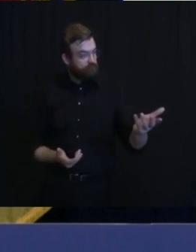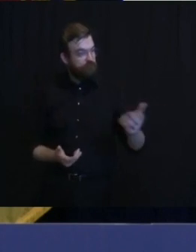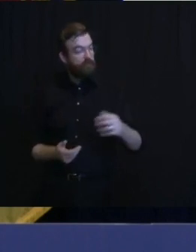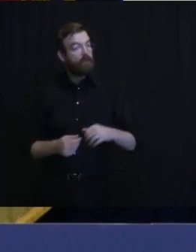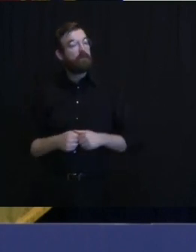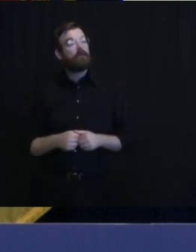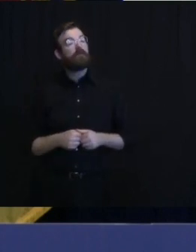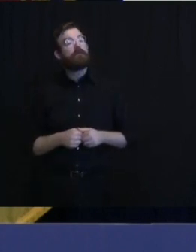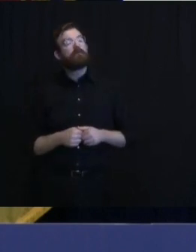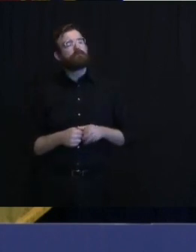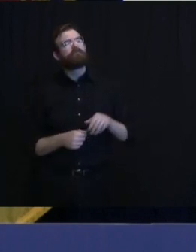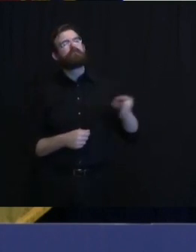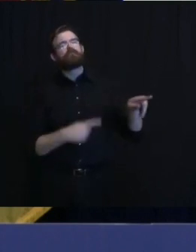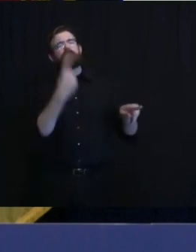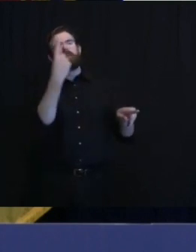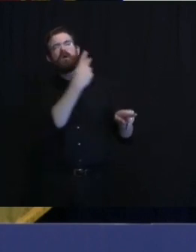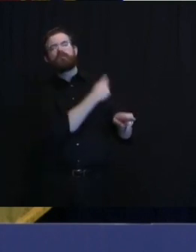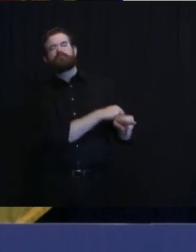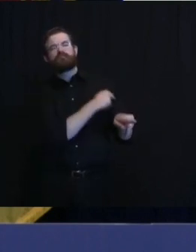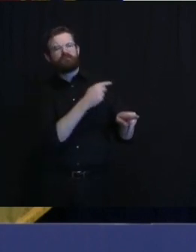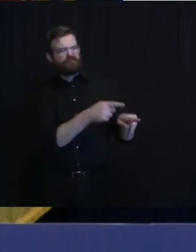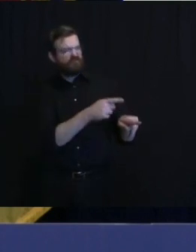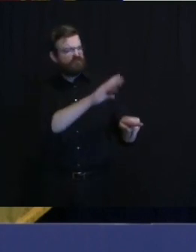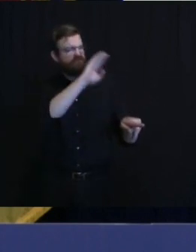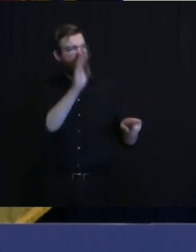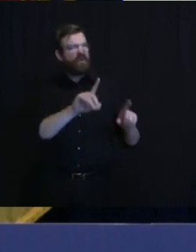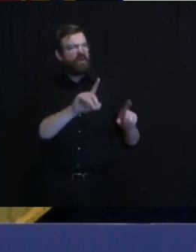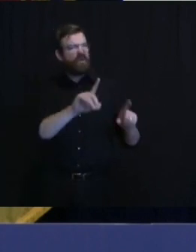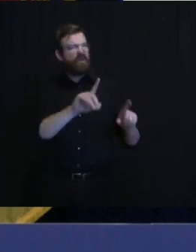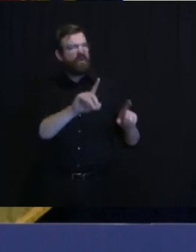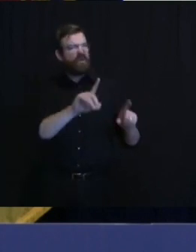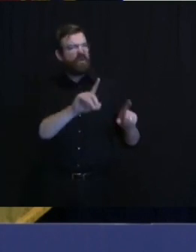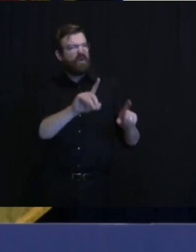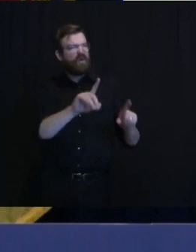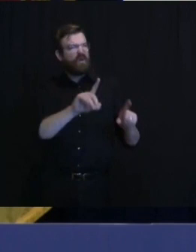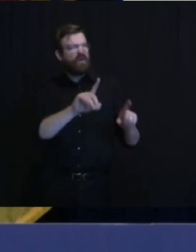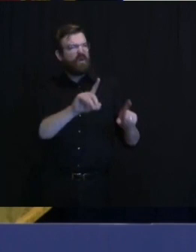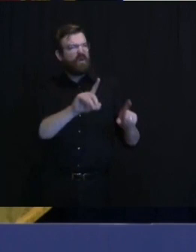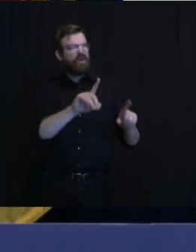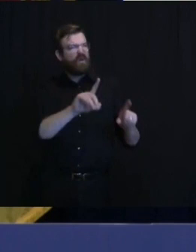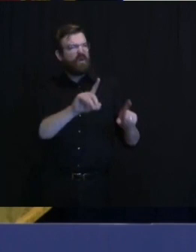labs are taking longer to get results. Could that throw a wrench in the state's reopening?